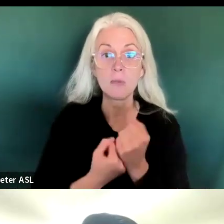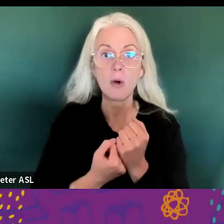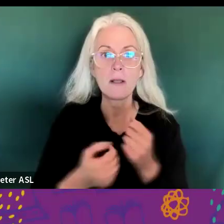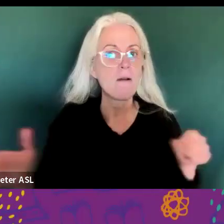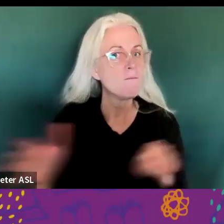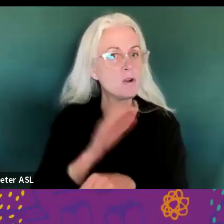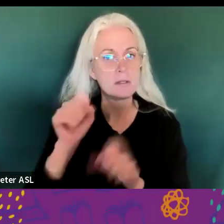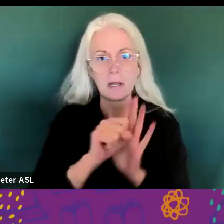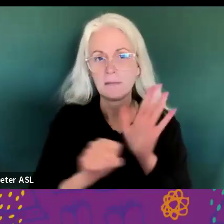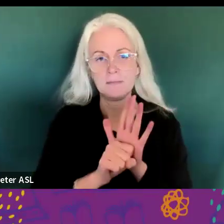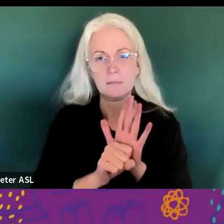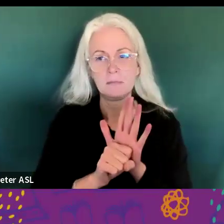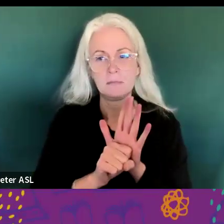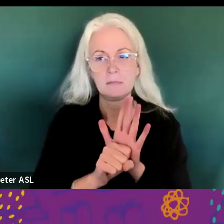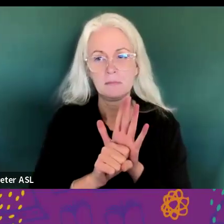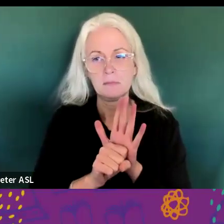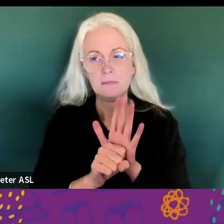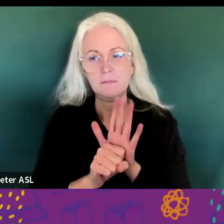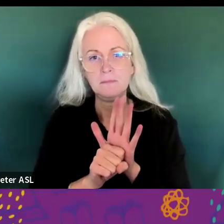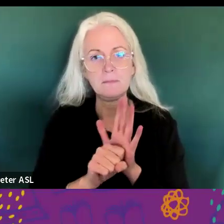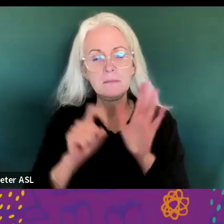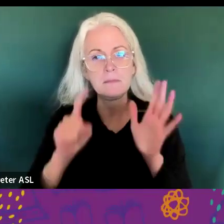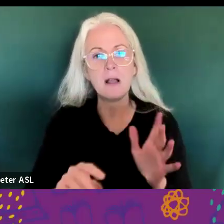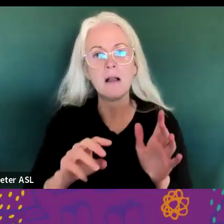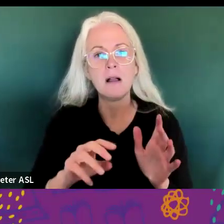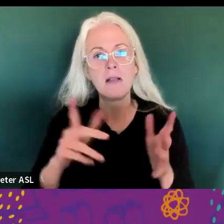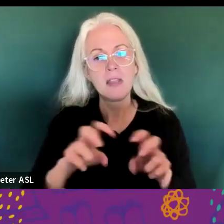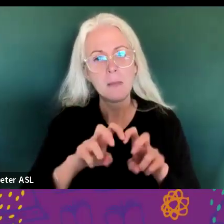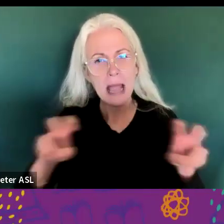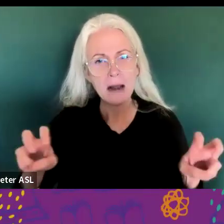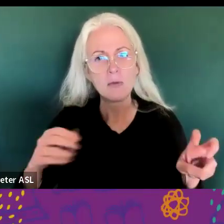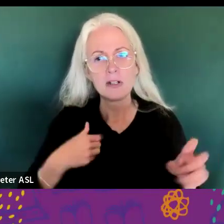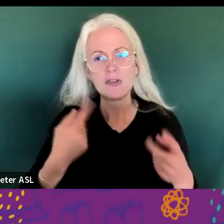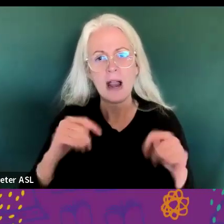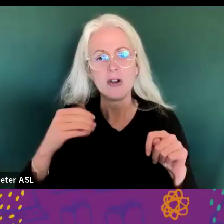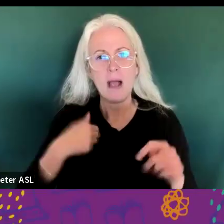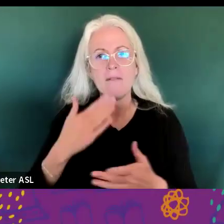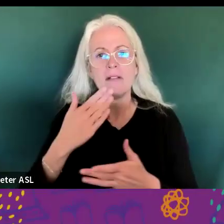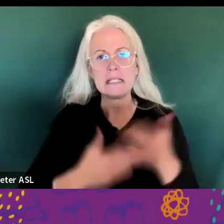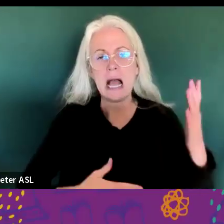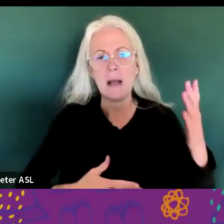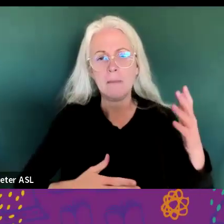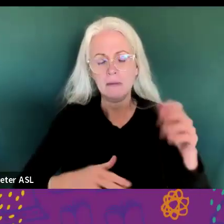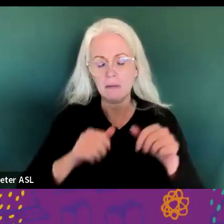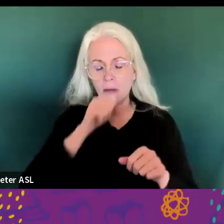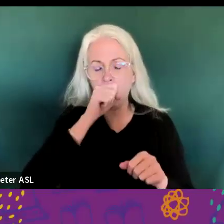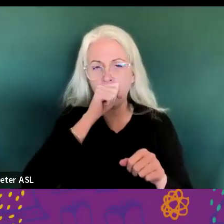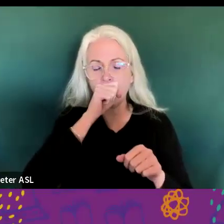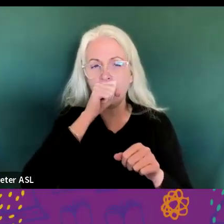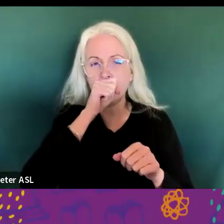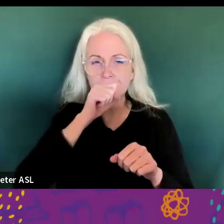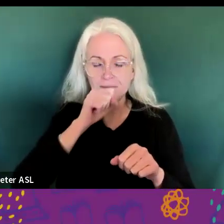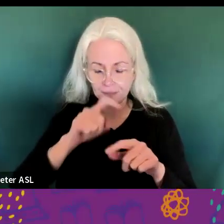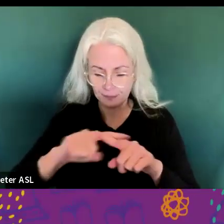so while the panel, we try to have some geographic diversity, want to let you know